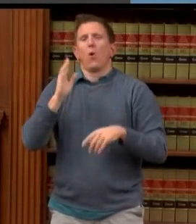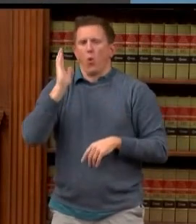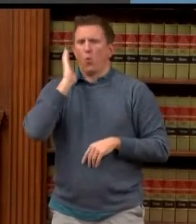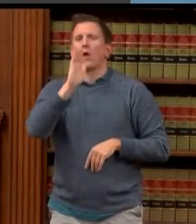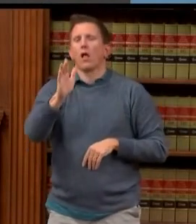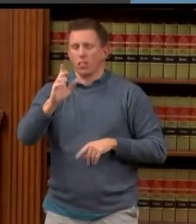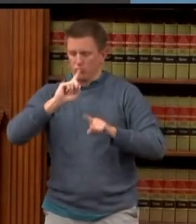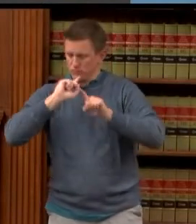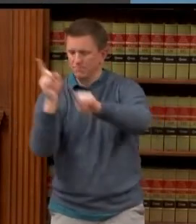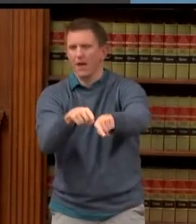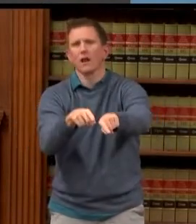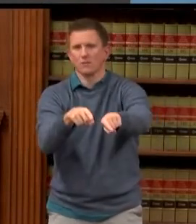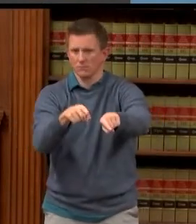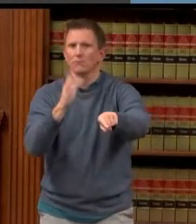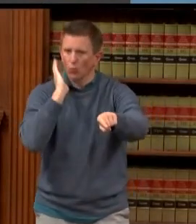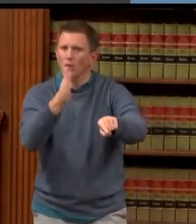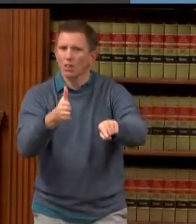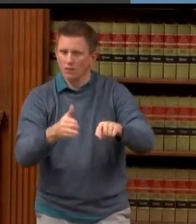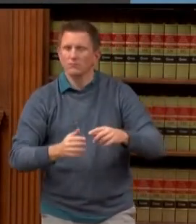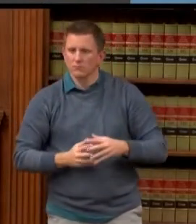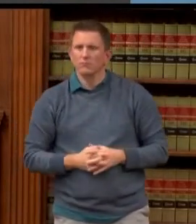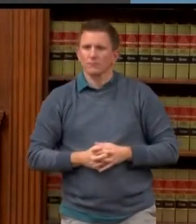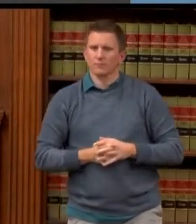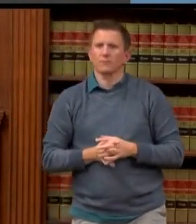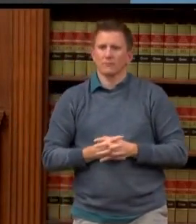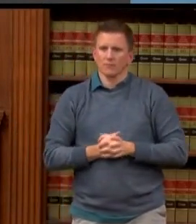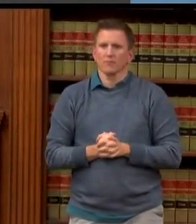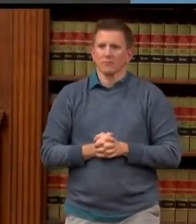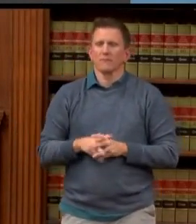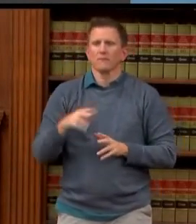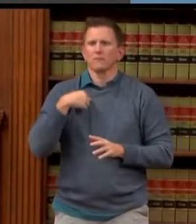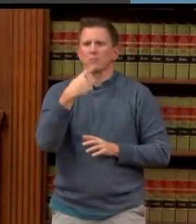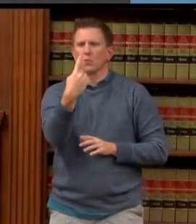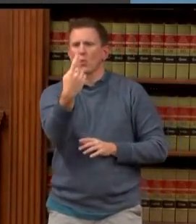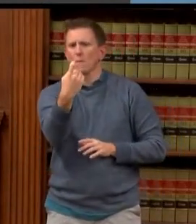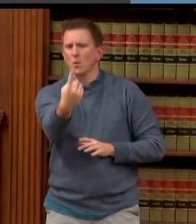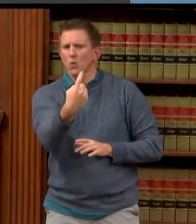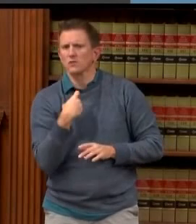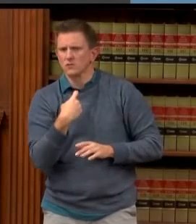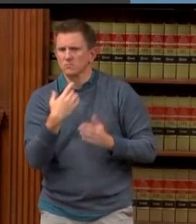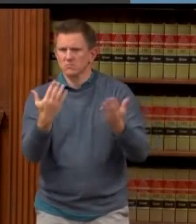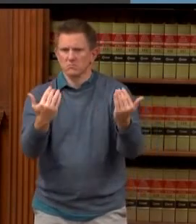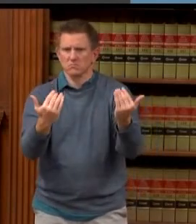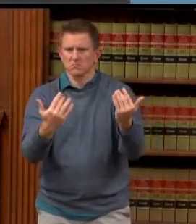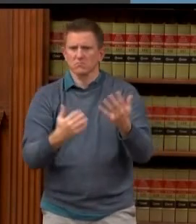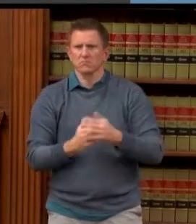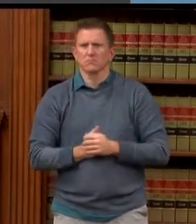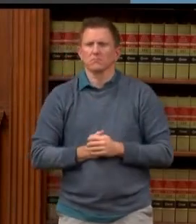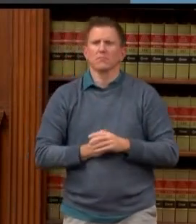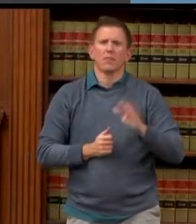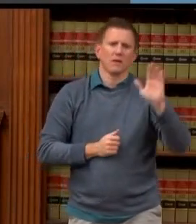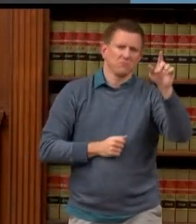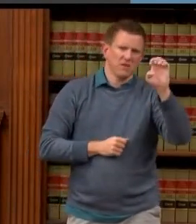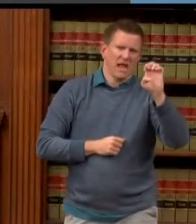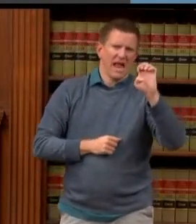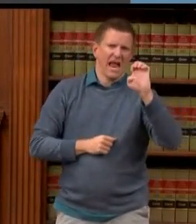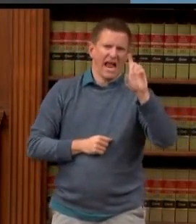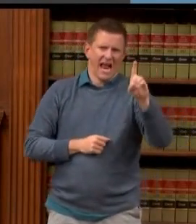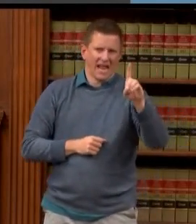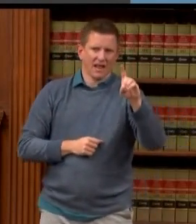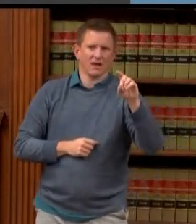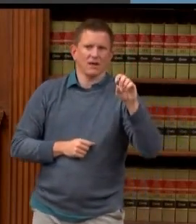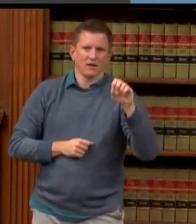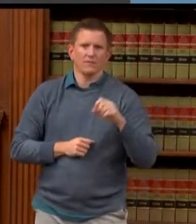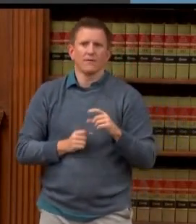There was another question. We'll take one more, Teresa. Yeah, I think it was mine. This is Ed Seelover with the Denver Business Journal. I just want to ask